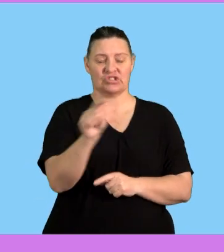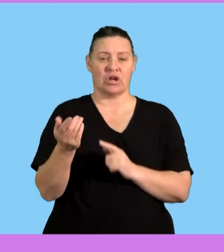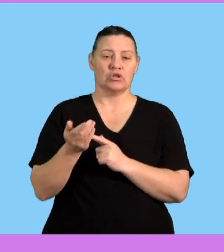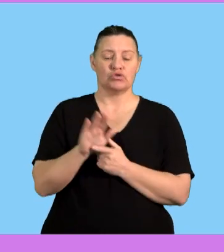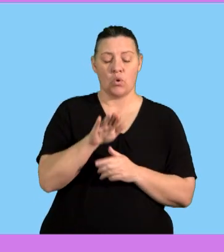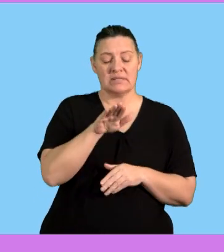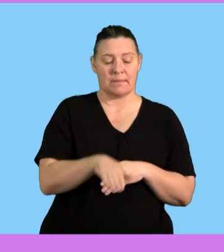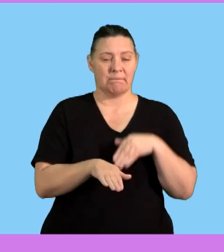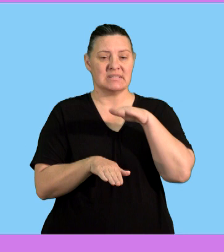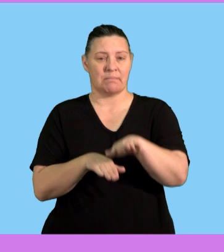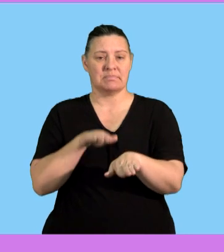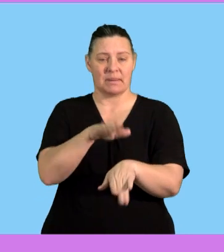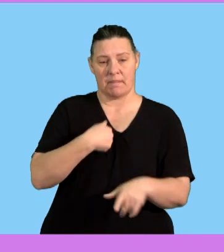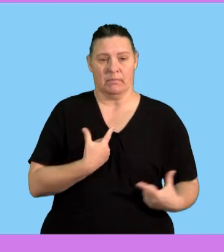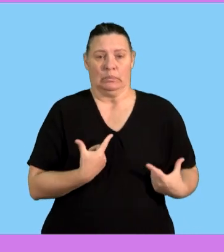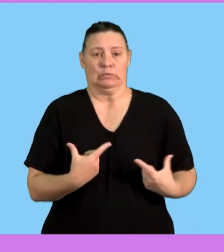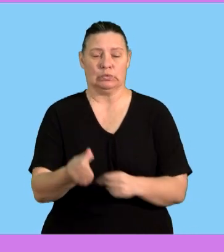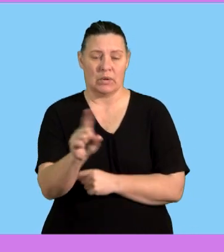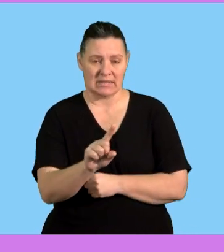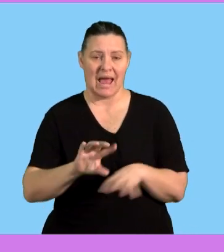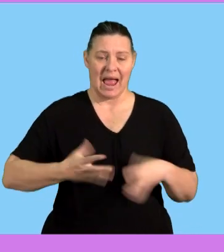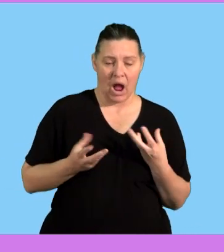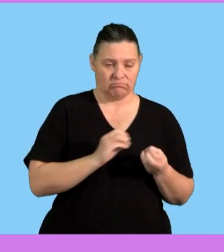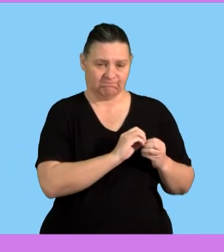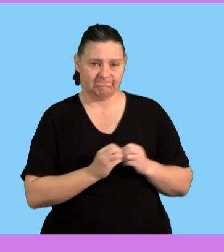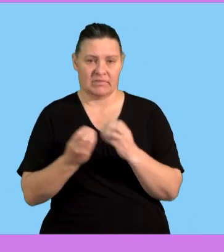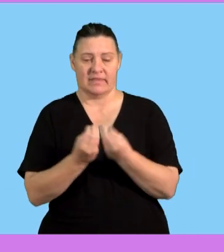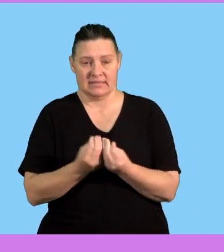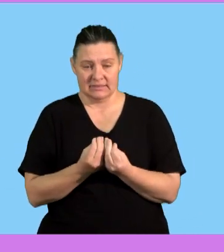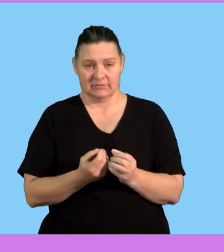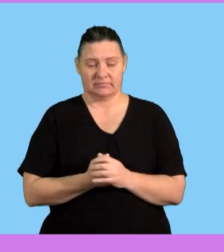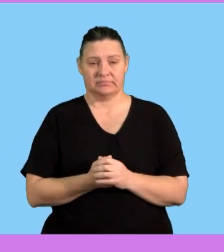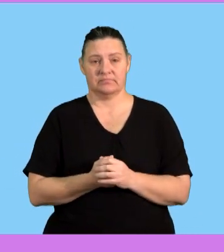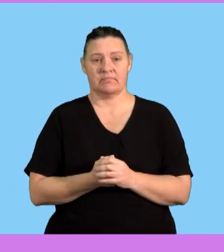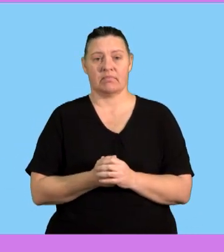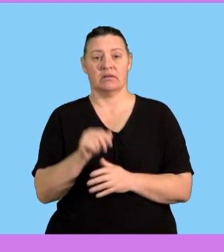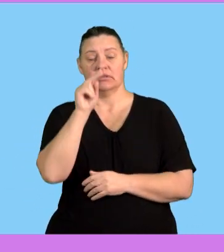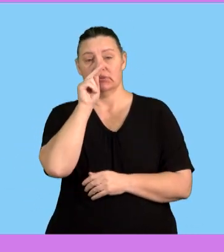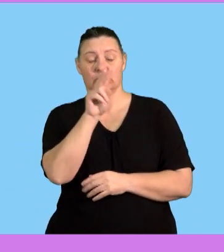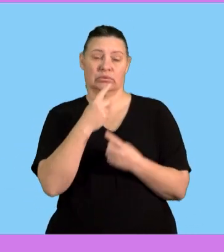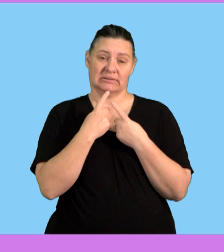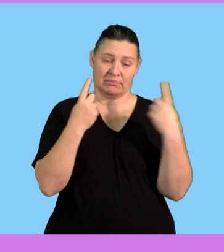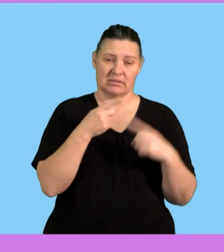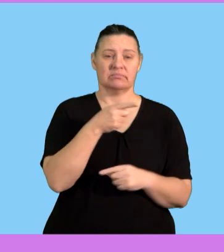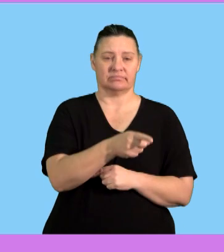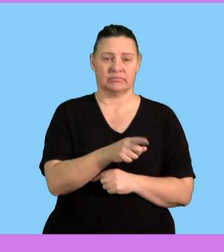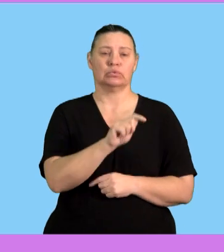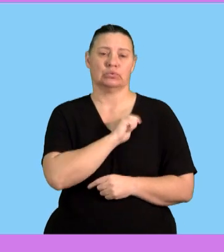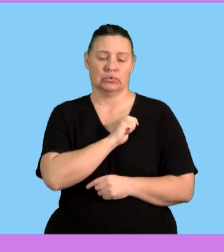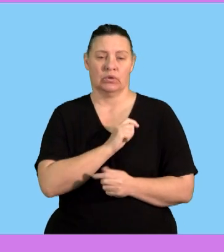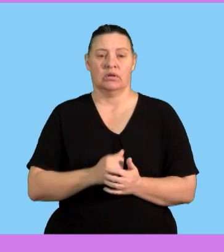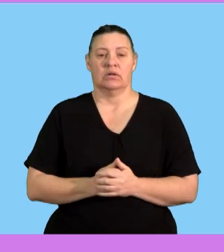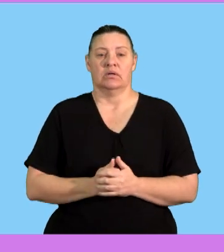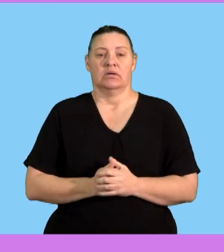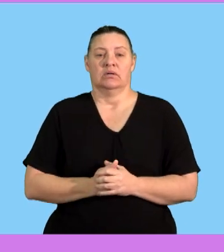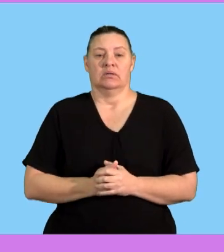that show step-by-step instructions on how to put something together. All right, so looking at this statement, that's